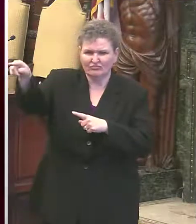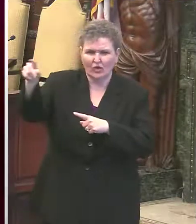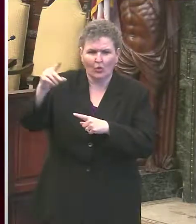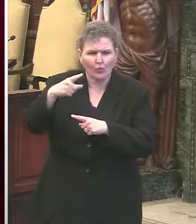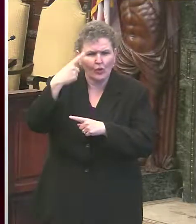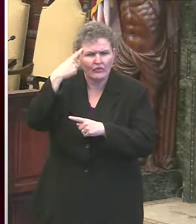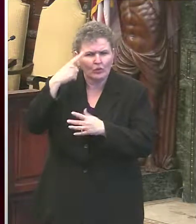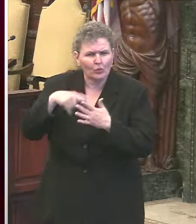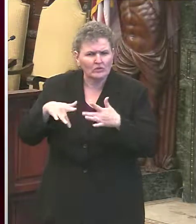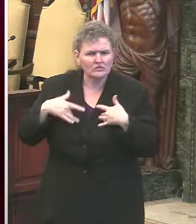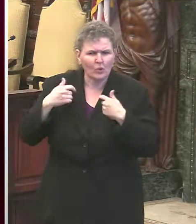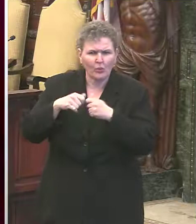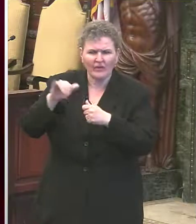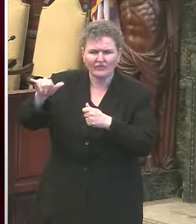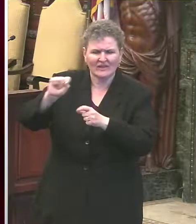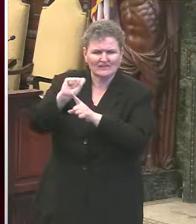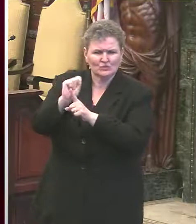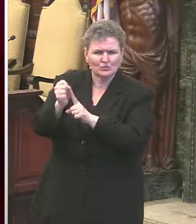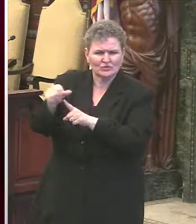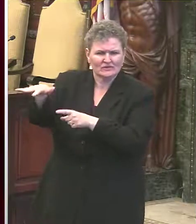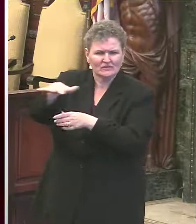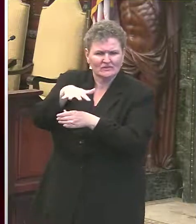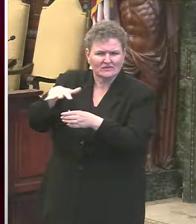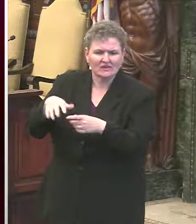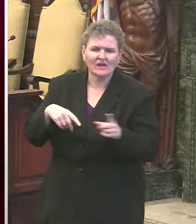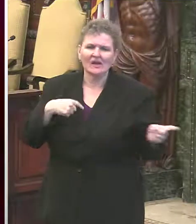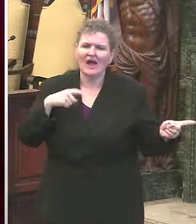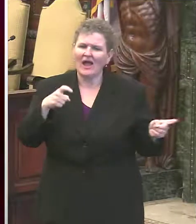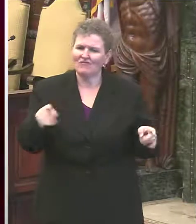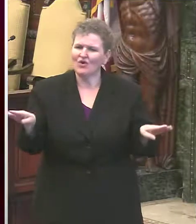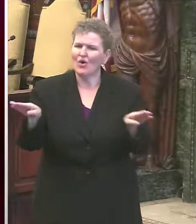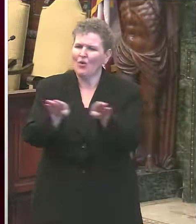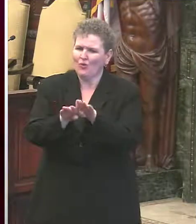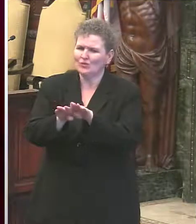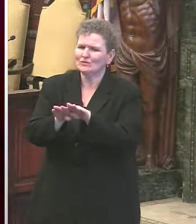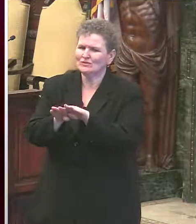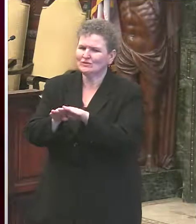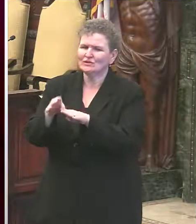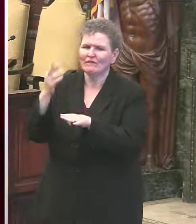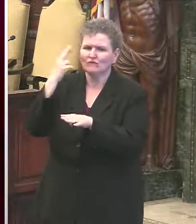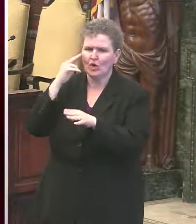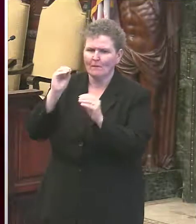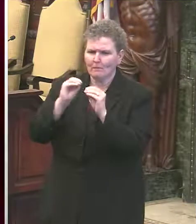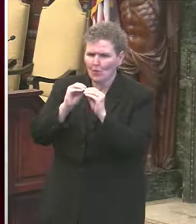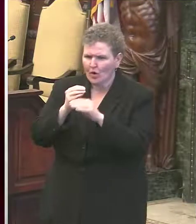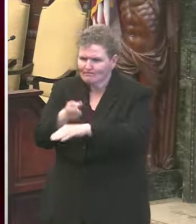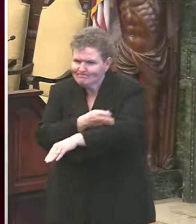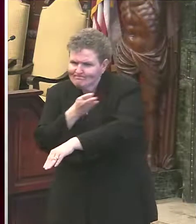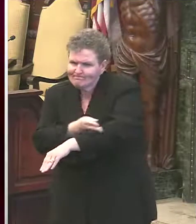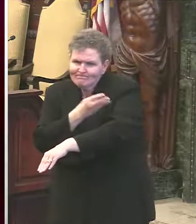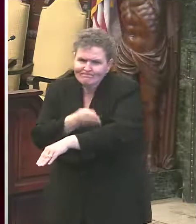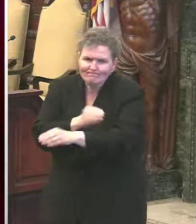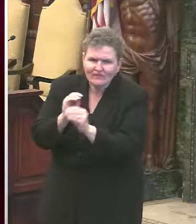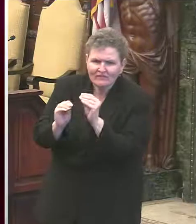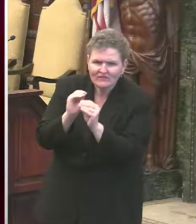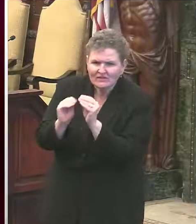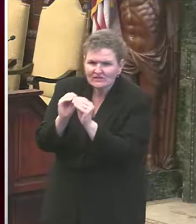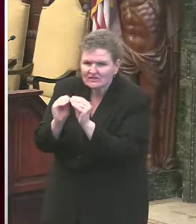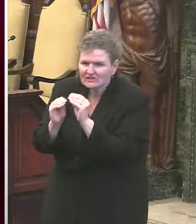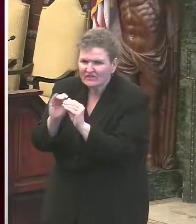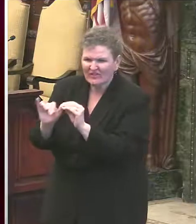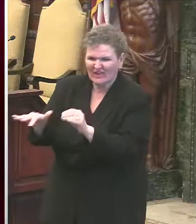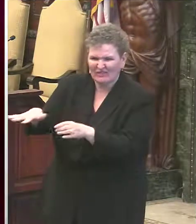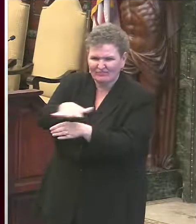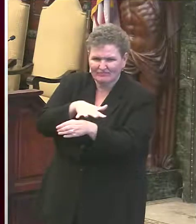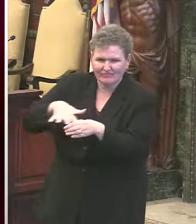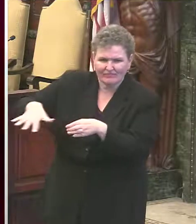that station? I think from what I understand, they had to close it in order to do the extensive repairs to the elevator system that was caused by folks